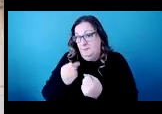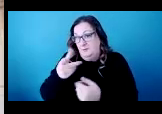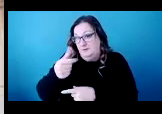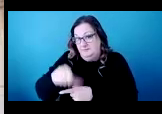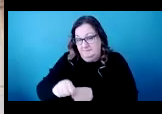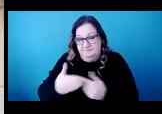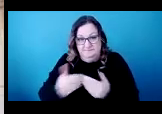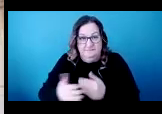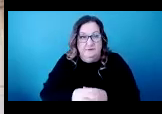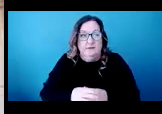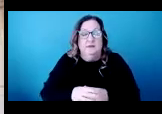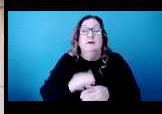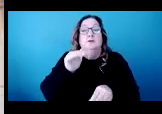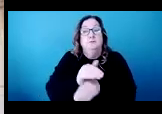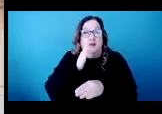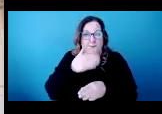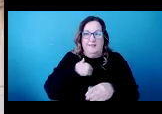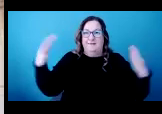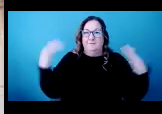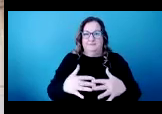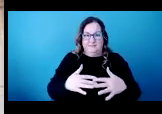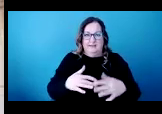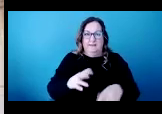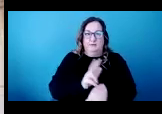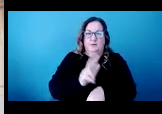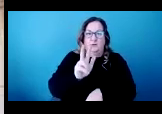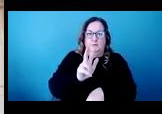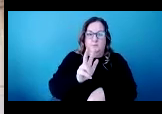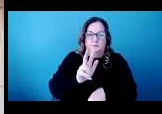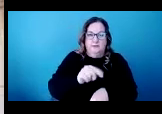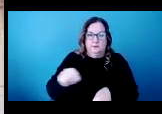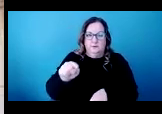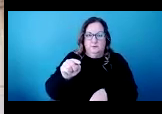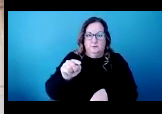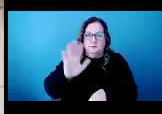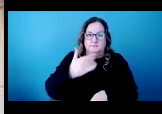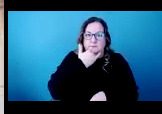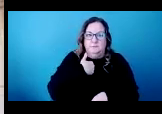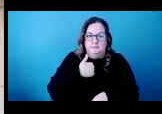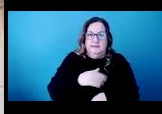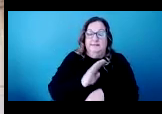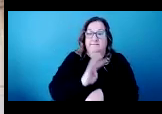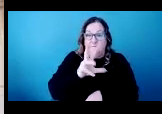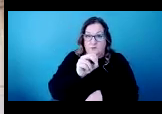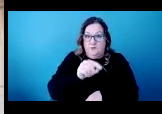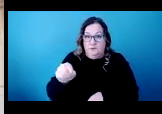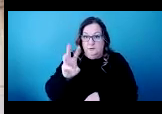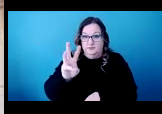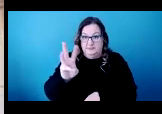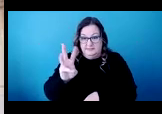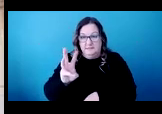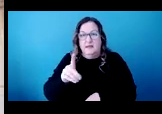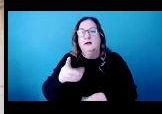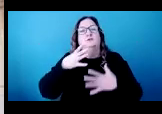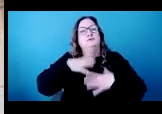p.m. And plan on dressing professionally. That doesn't mean that you show up in a suit and tie. You can if you want to. I think that's